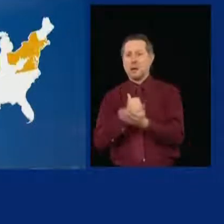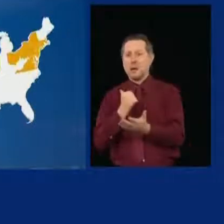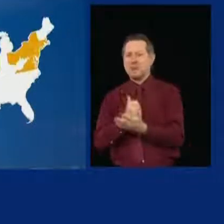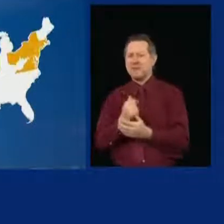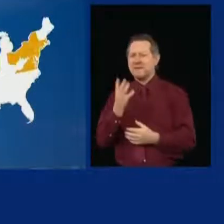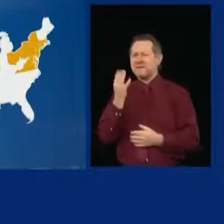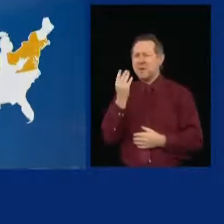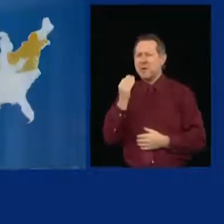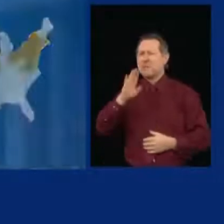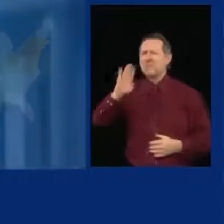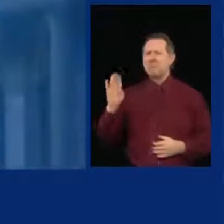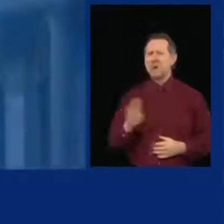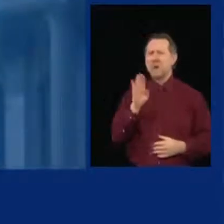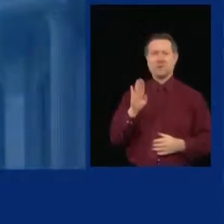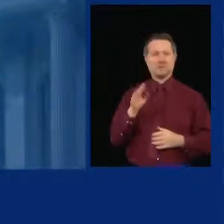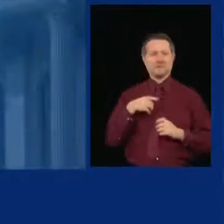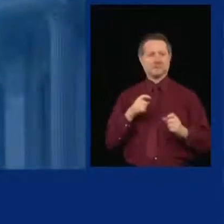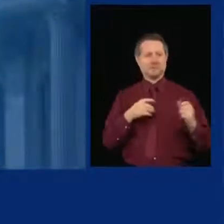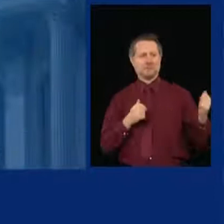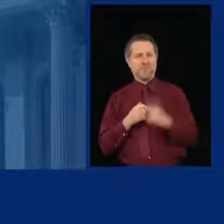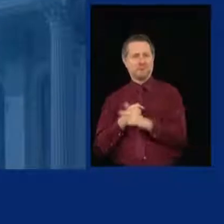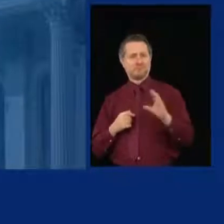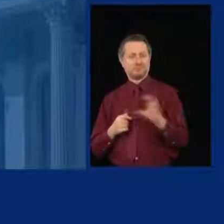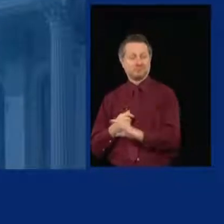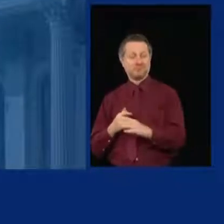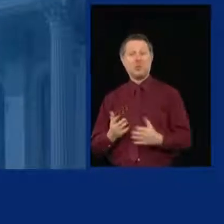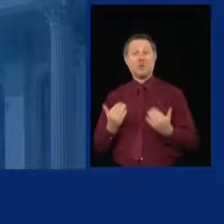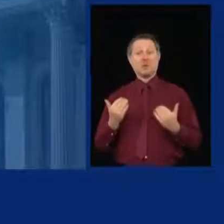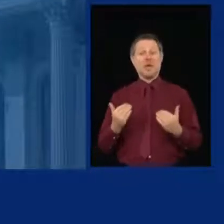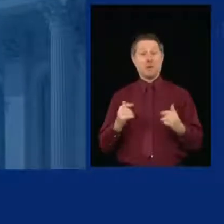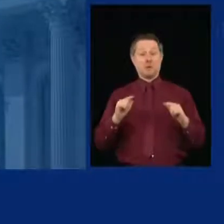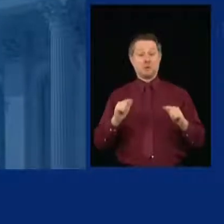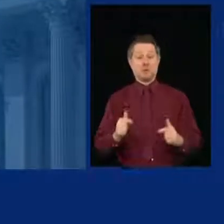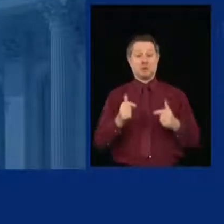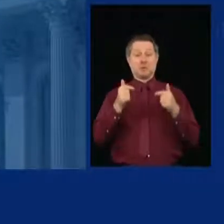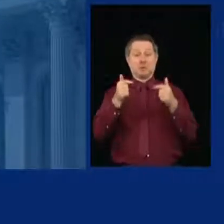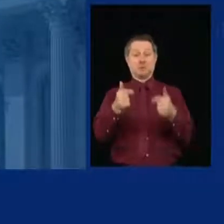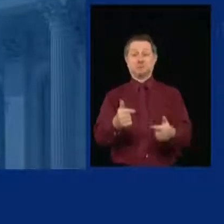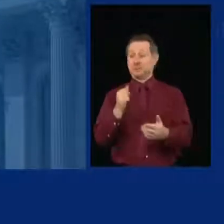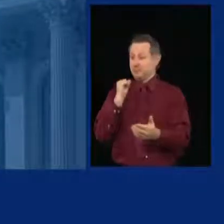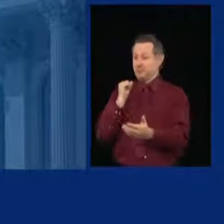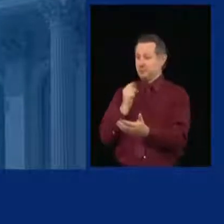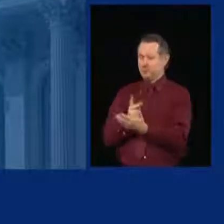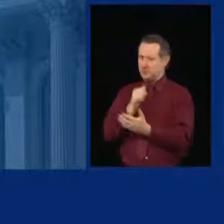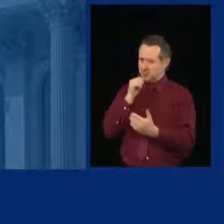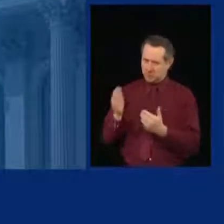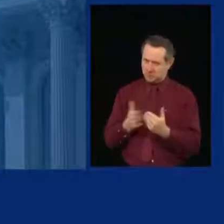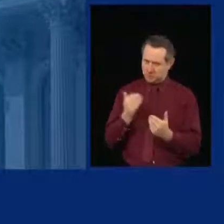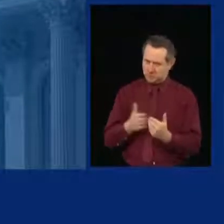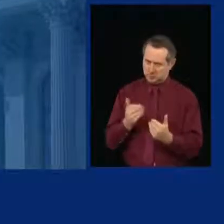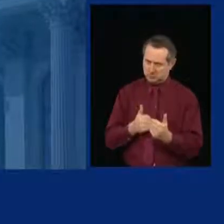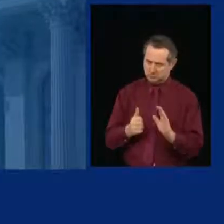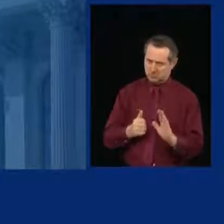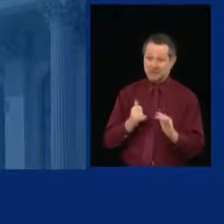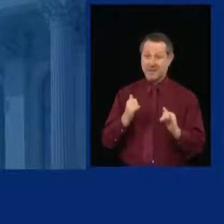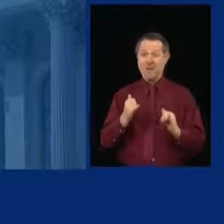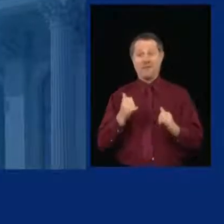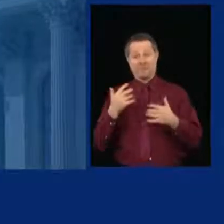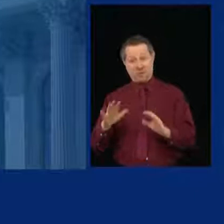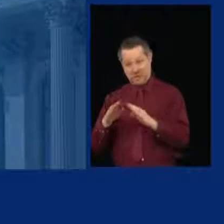$14 billion, which was a theft in the first place. After the House passes a bill, it goes to the